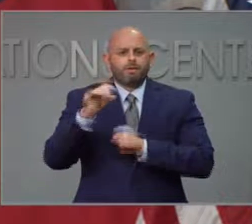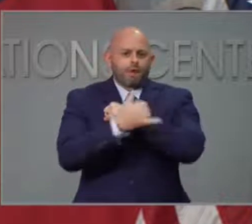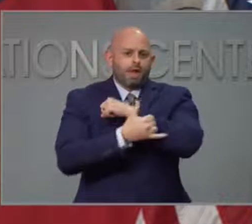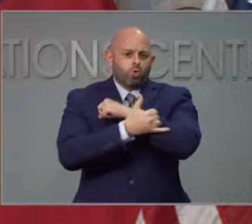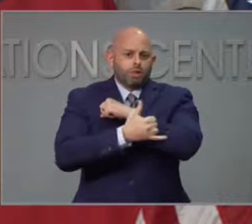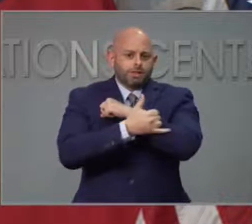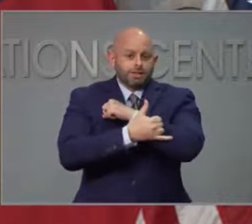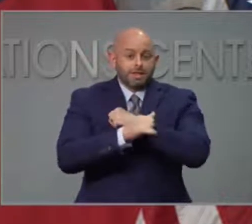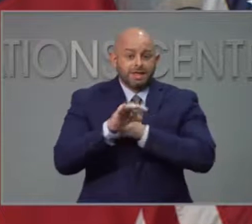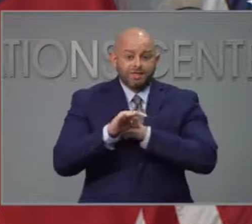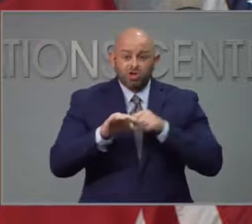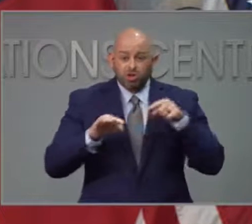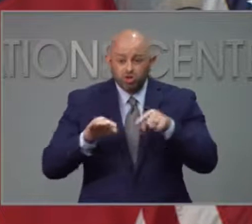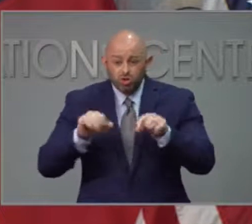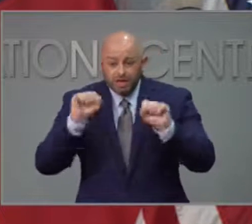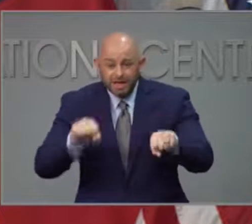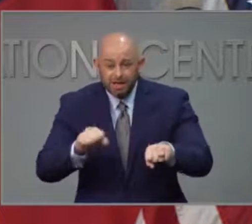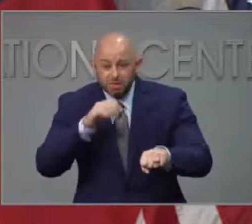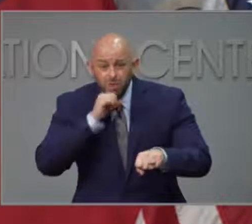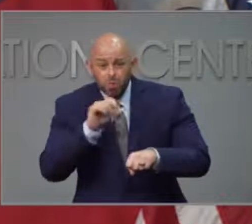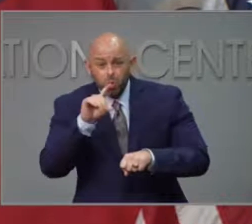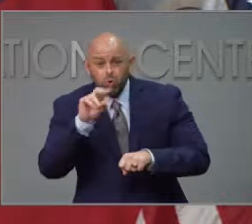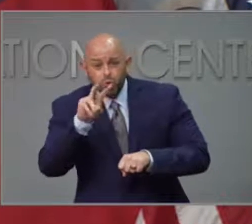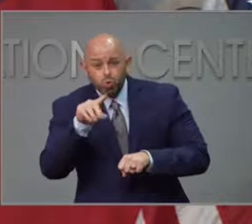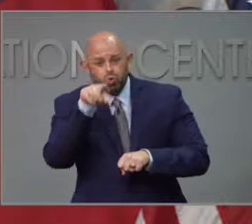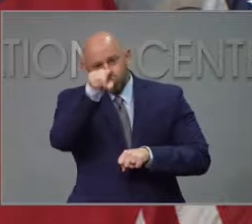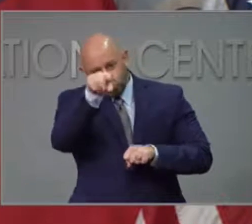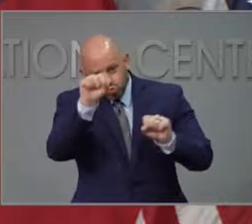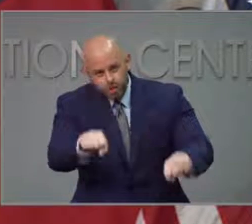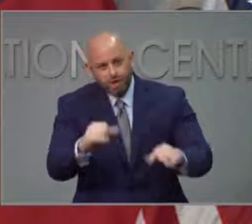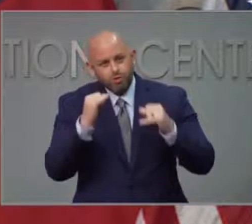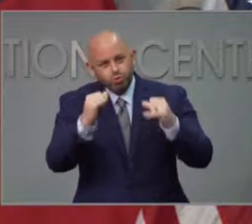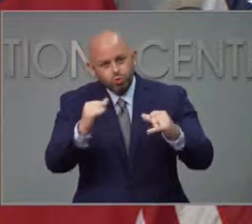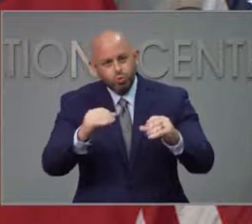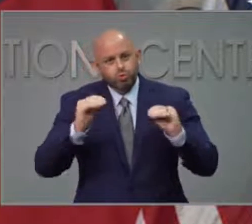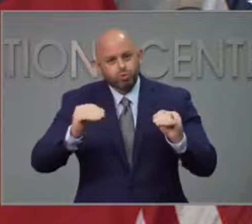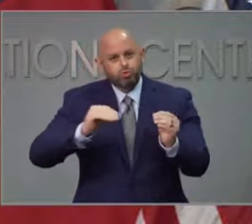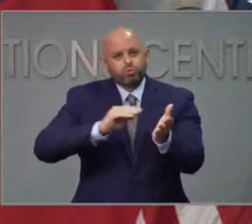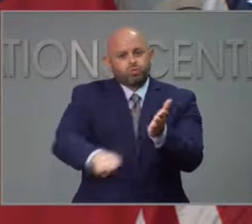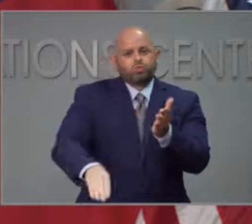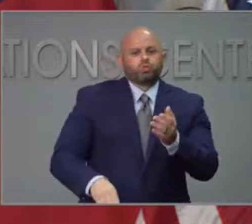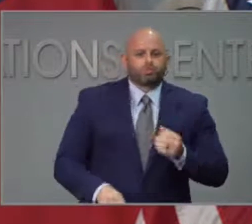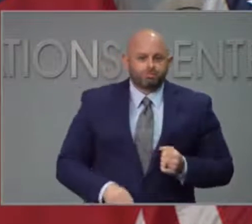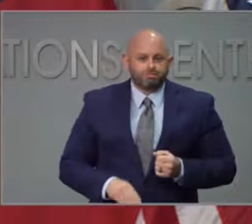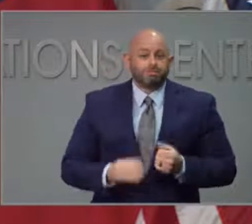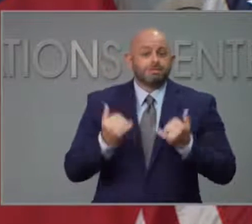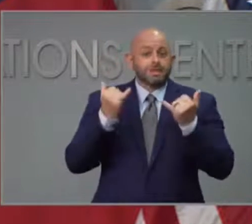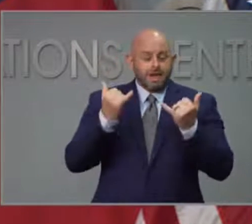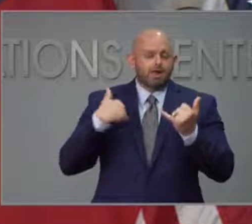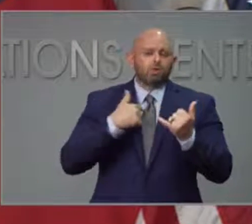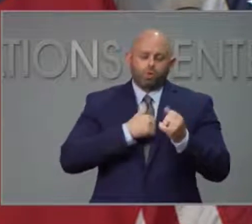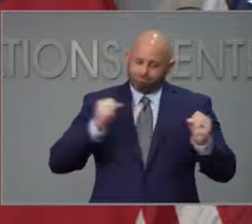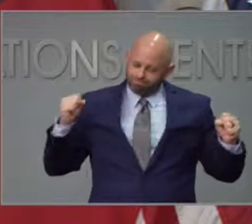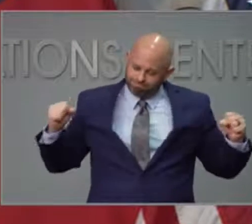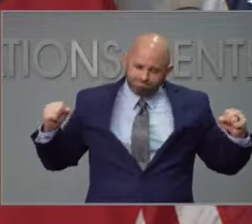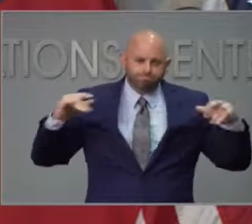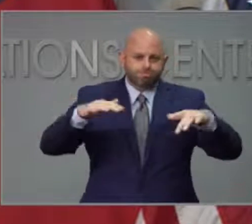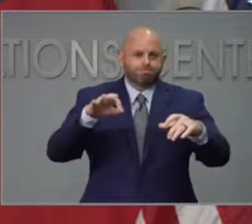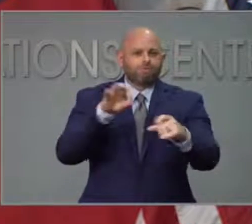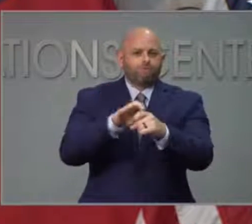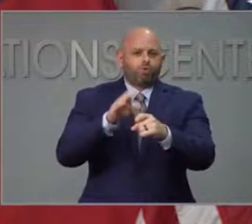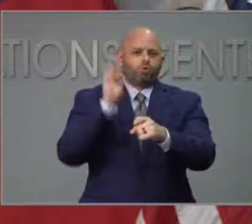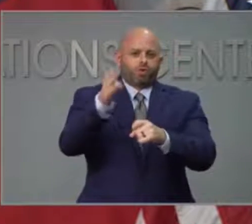at 102, so can you. Let's continue this incredible turnout today.